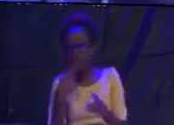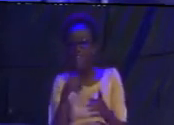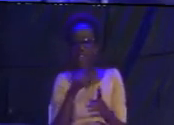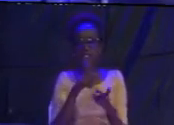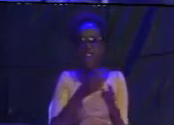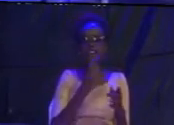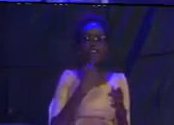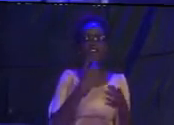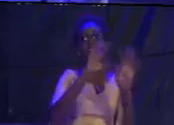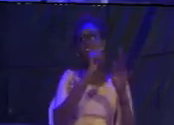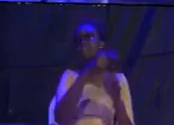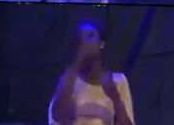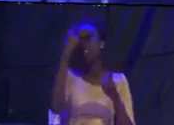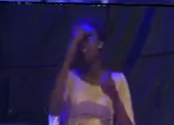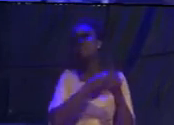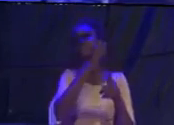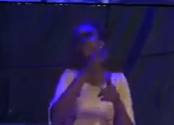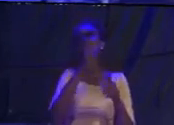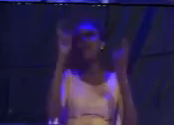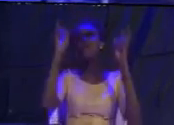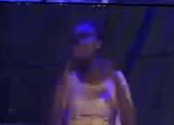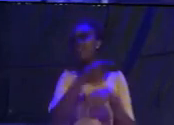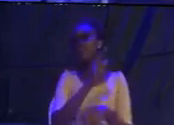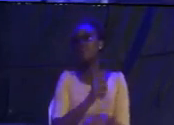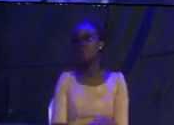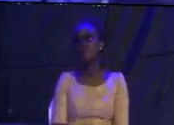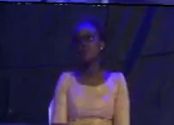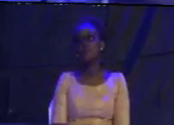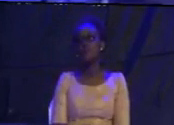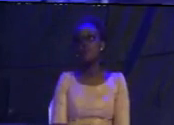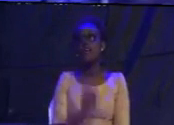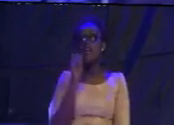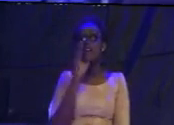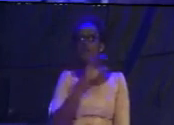Anything they don't understand well, they will claim this is